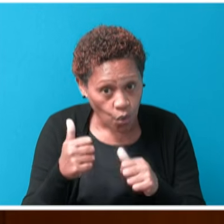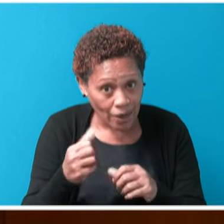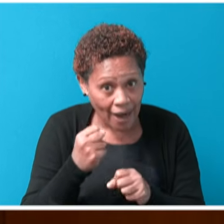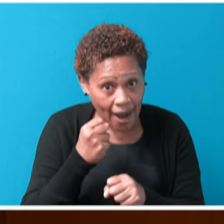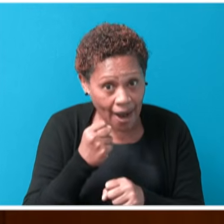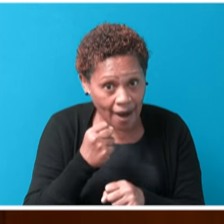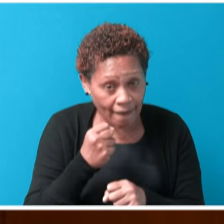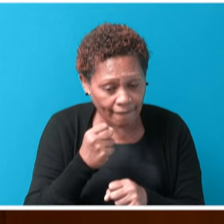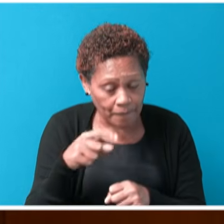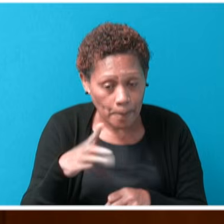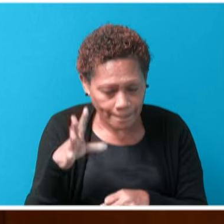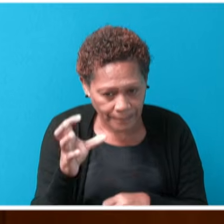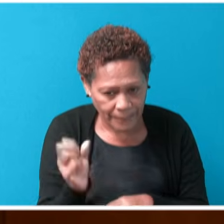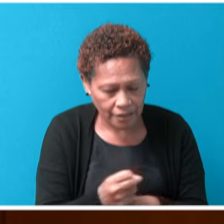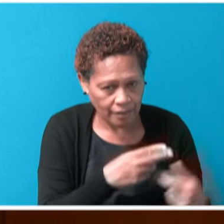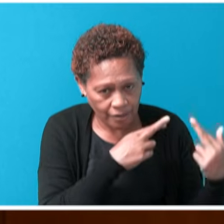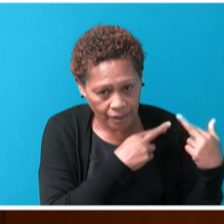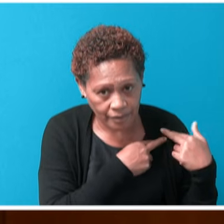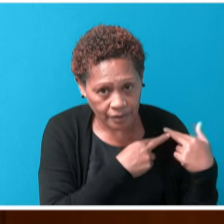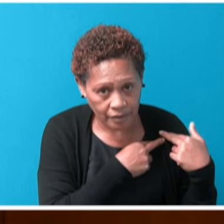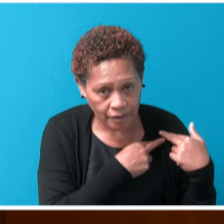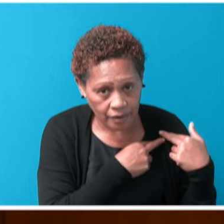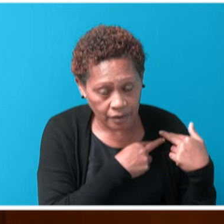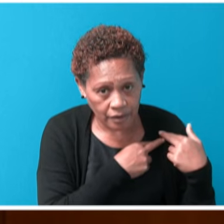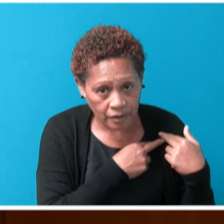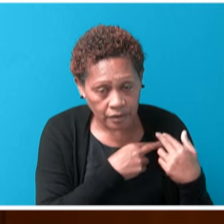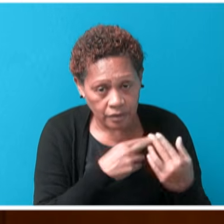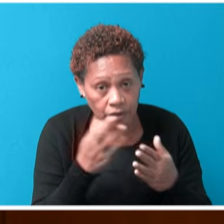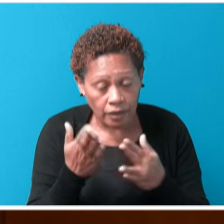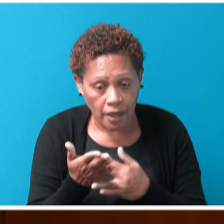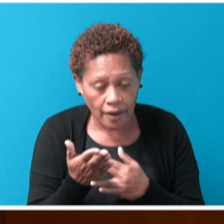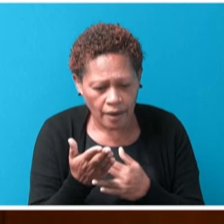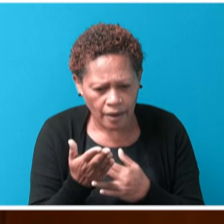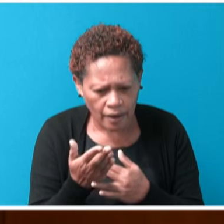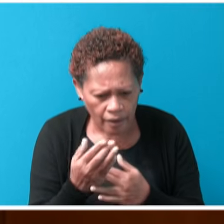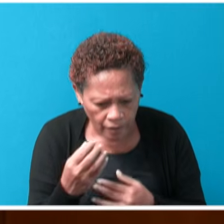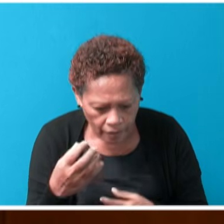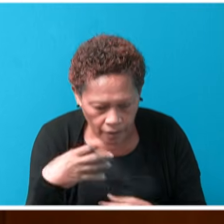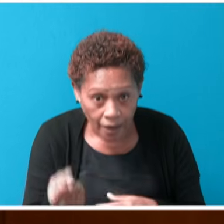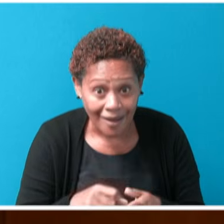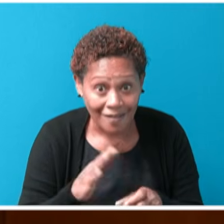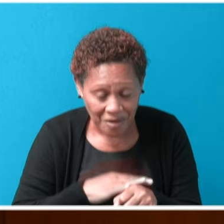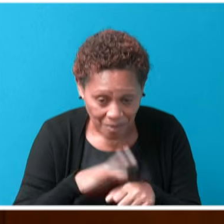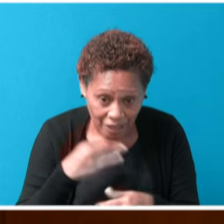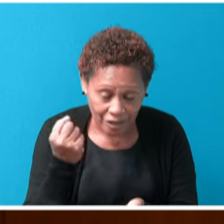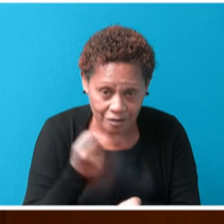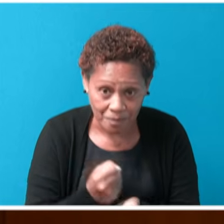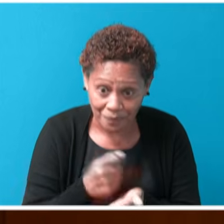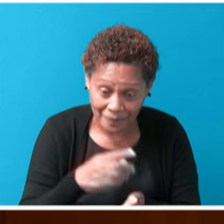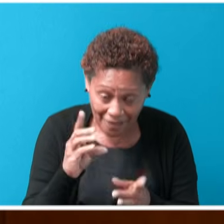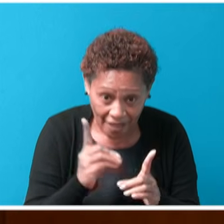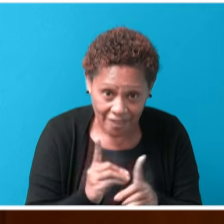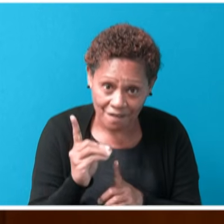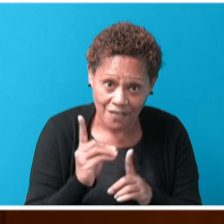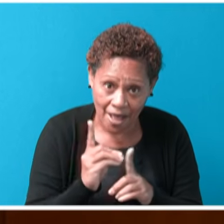Fiji must be responsive to this rich composition. It must ensure that